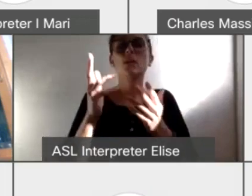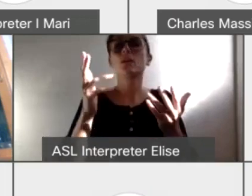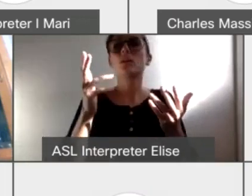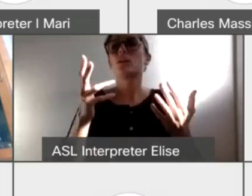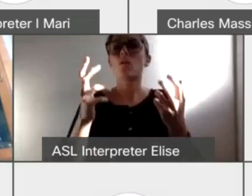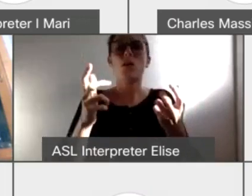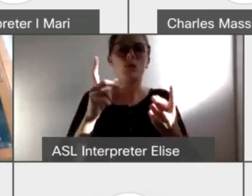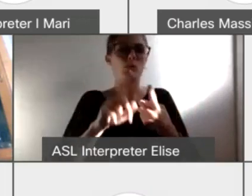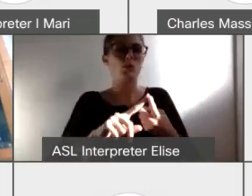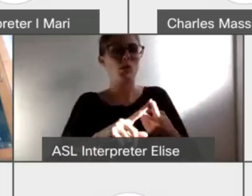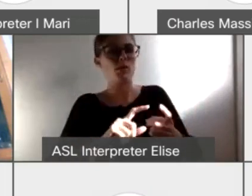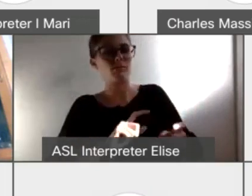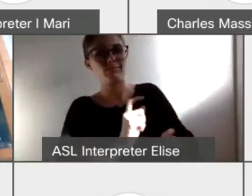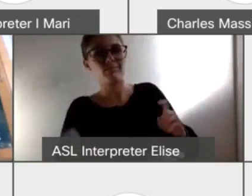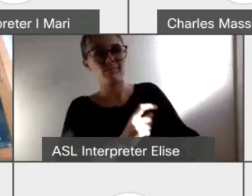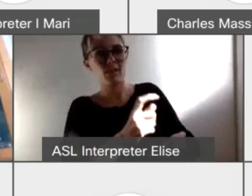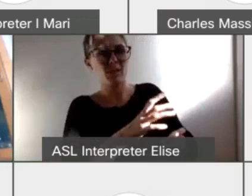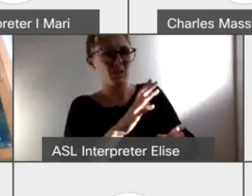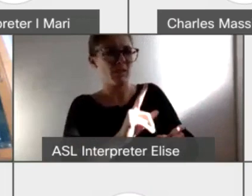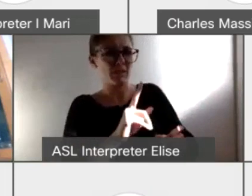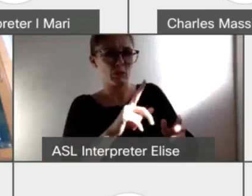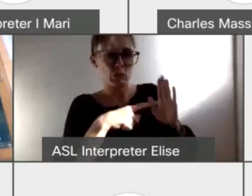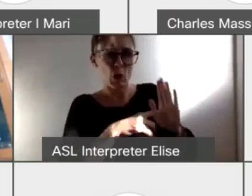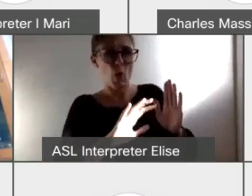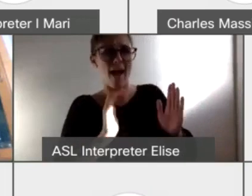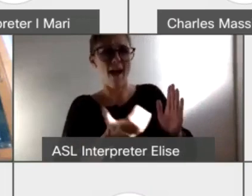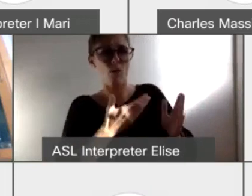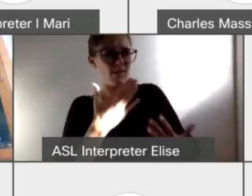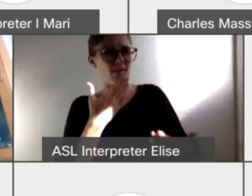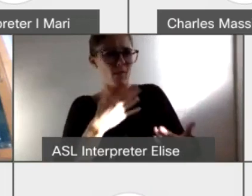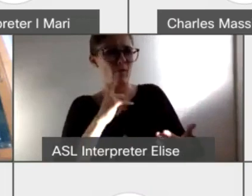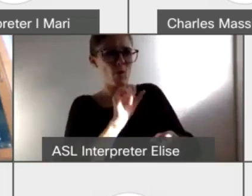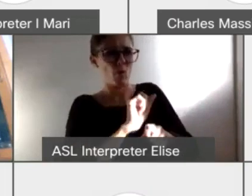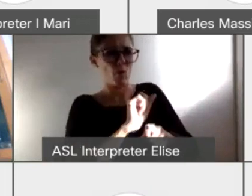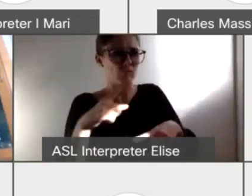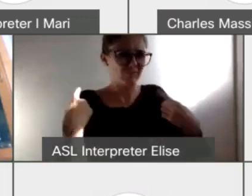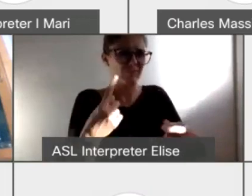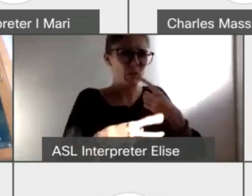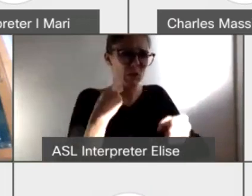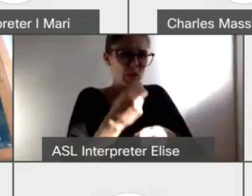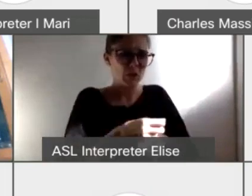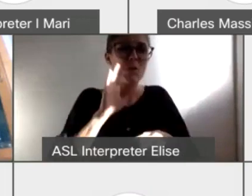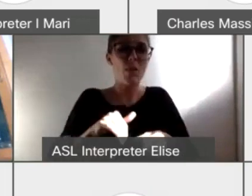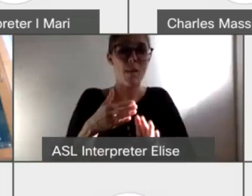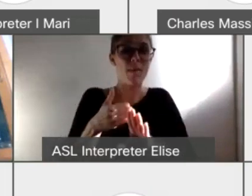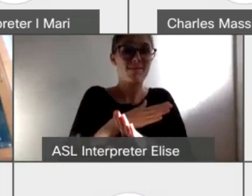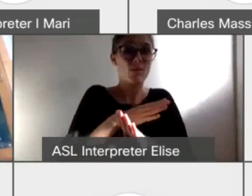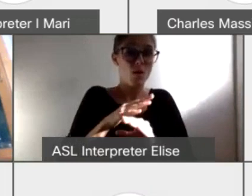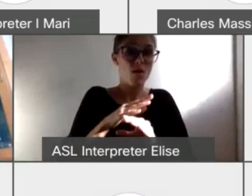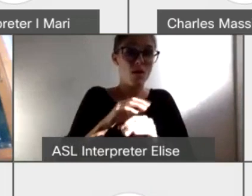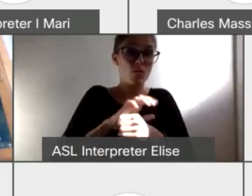express our gratitude for the amount of work that's happened over the past 2 years. I think we know that going into the pandemic, we were